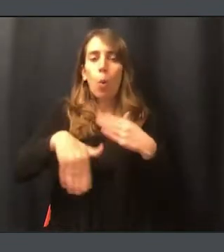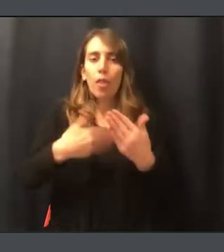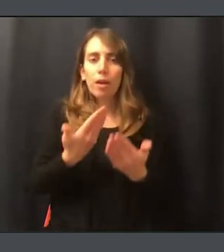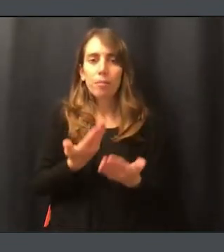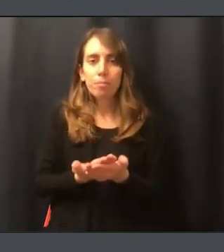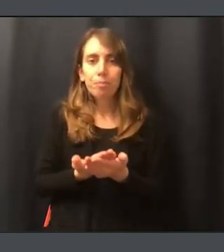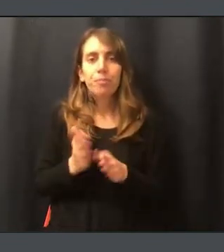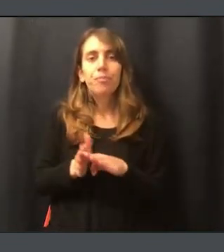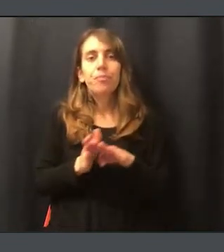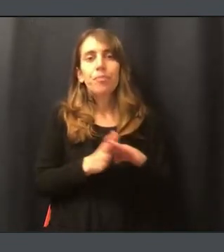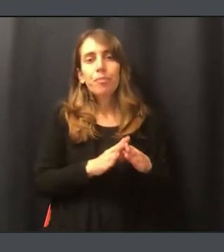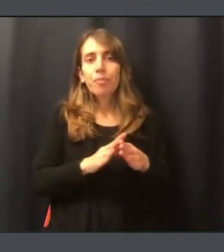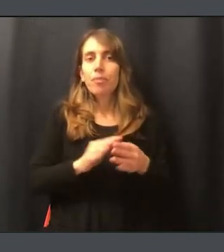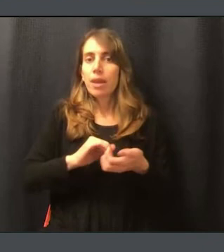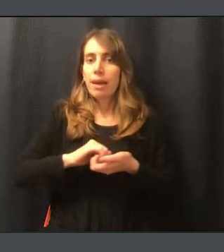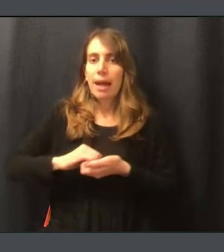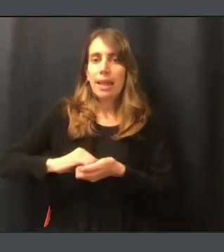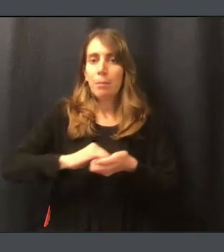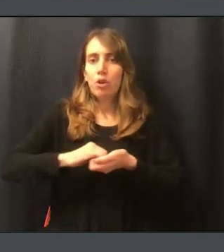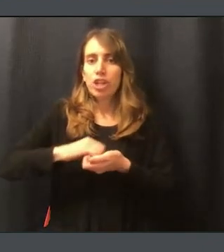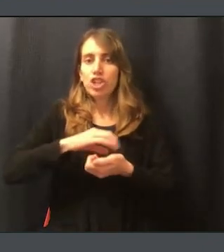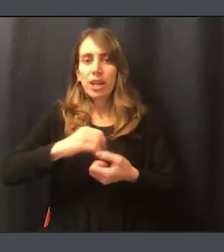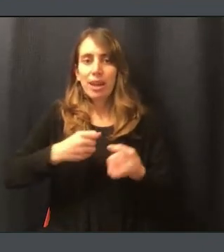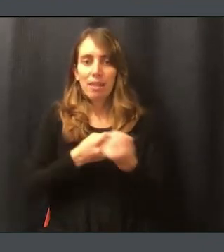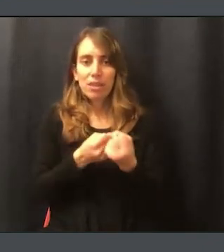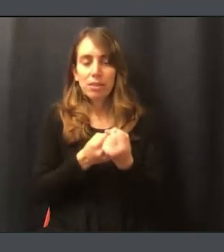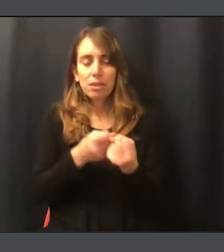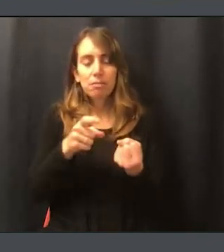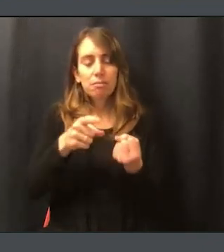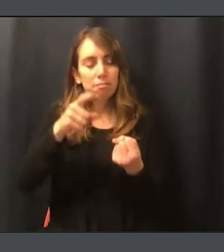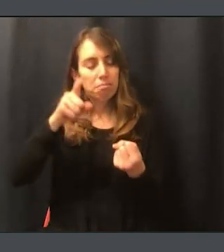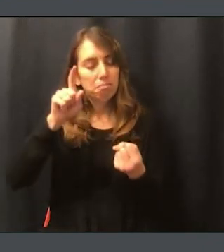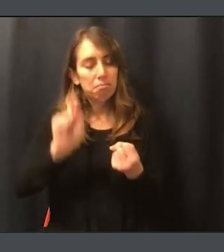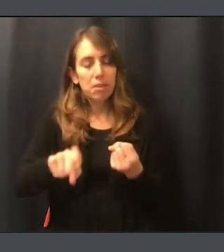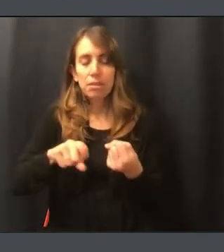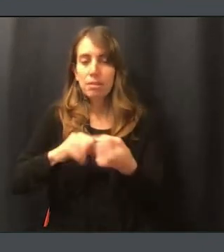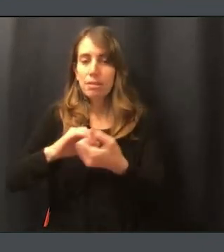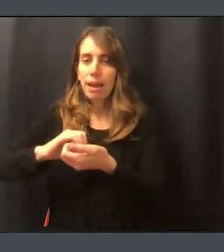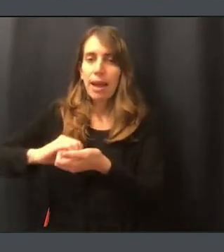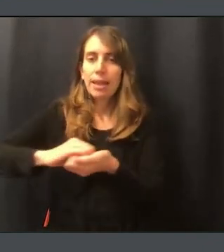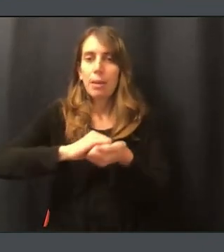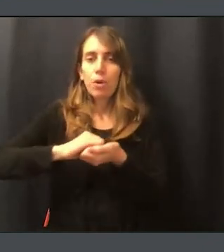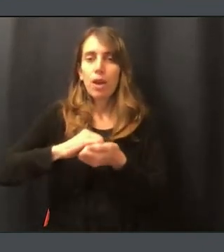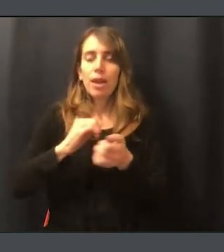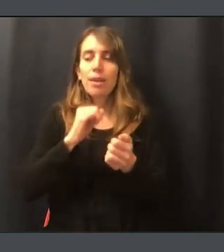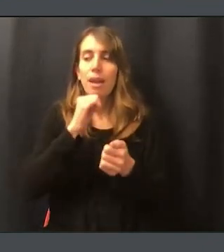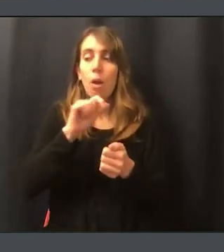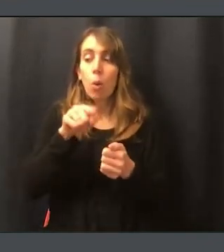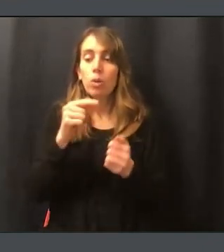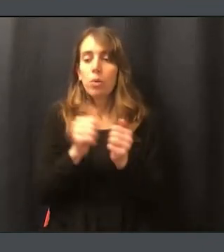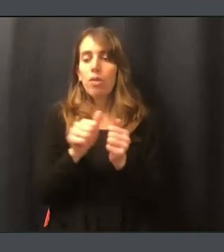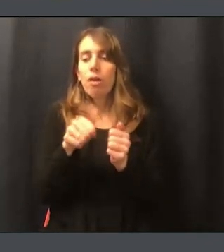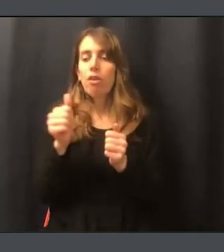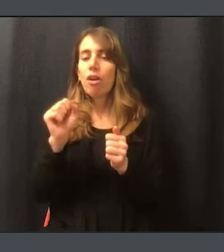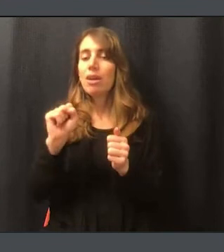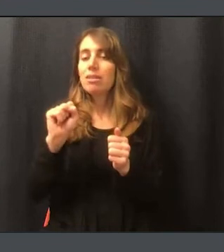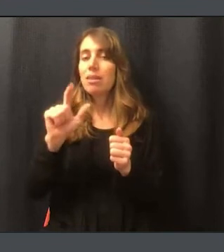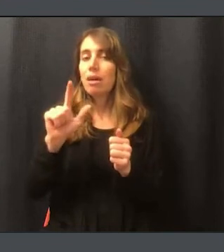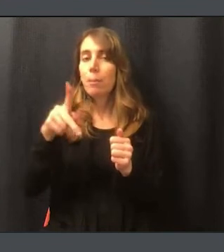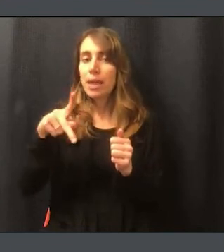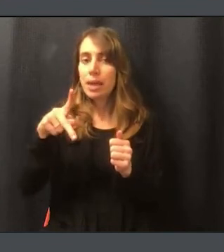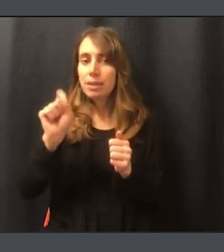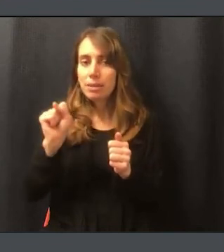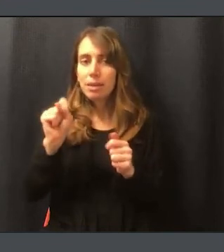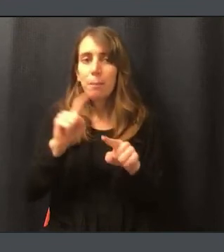Collaboration and advocacy, you need to collaborate with not just other SLPs, but educational